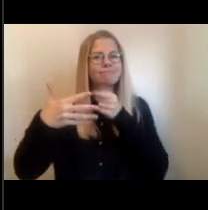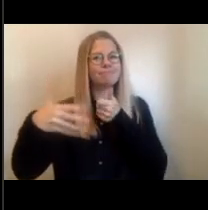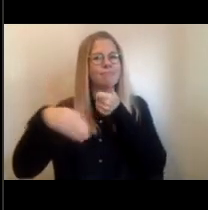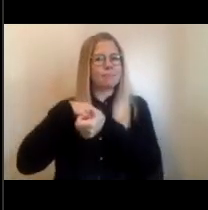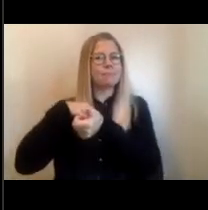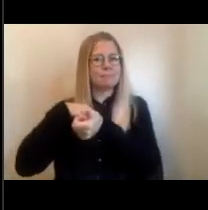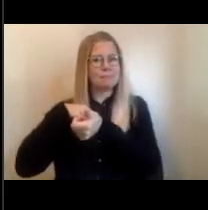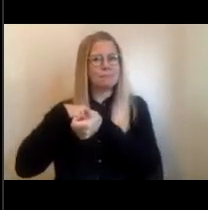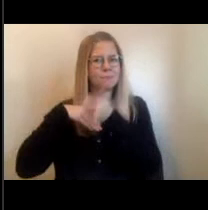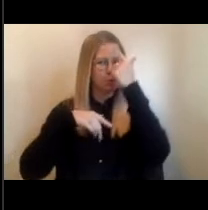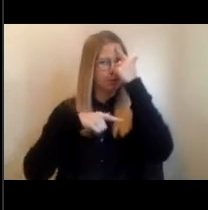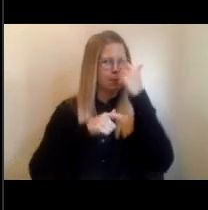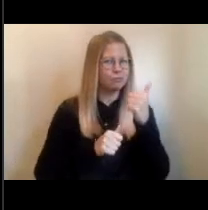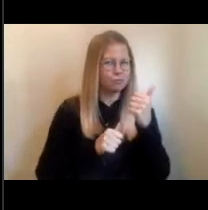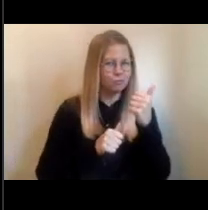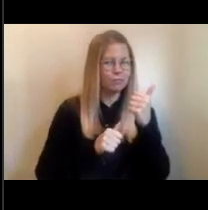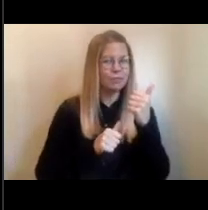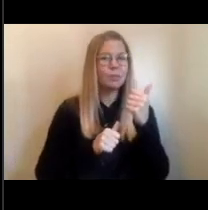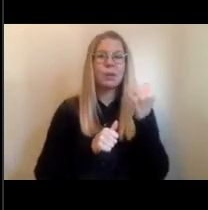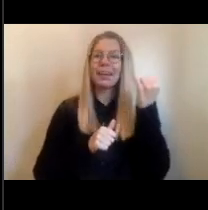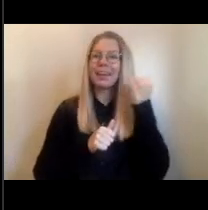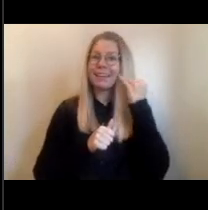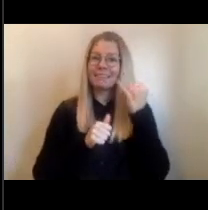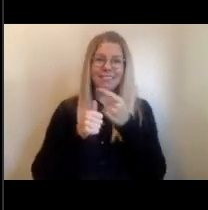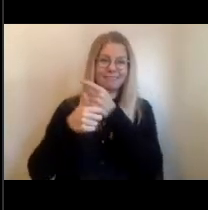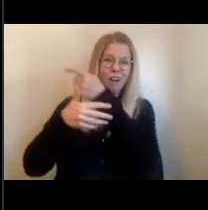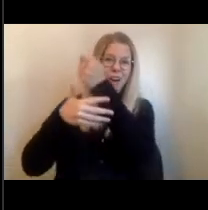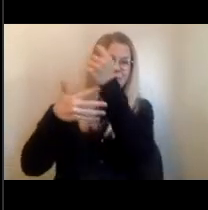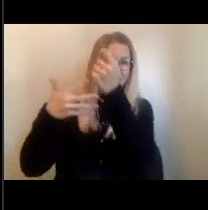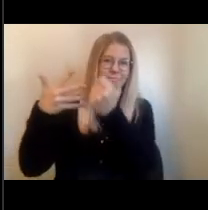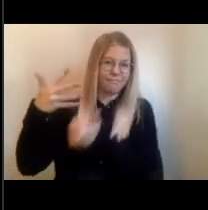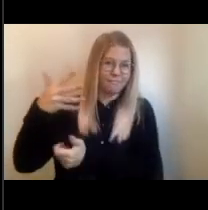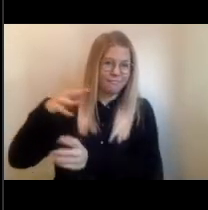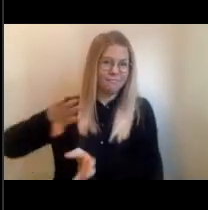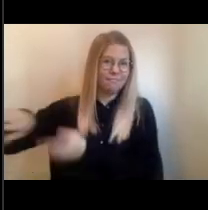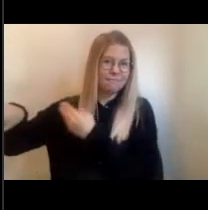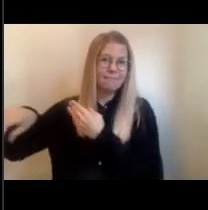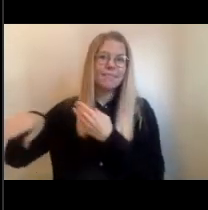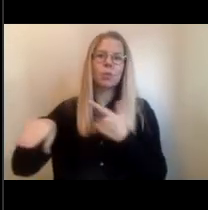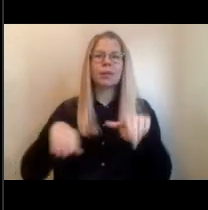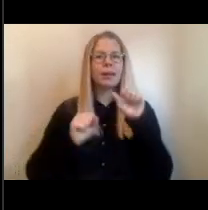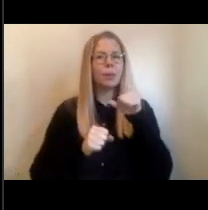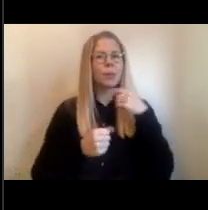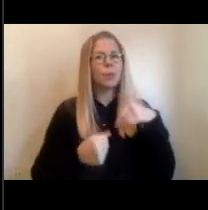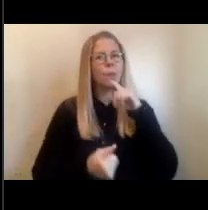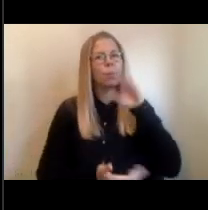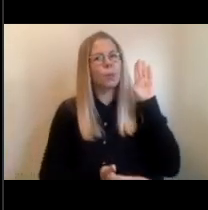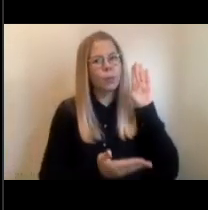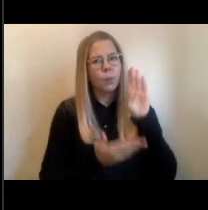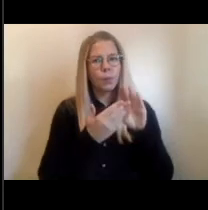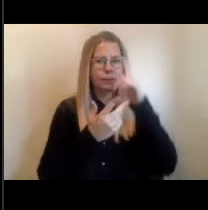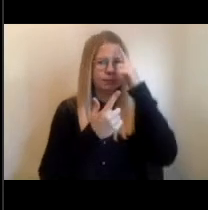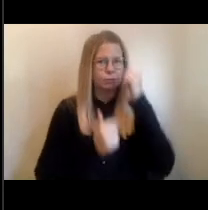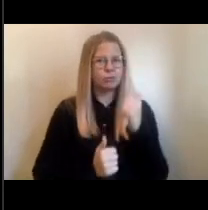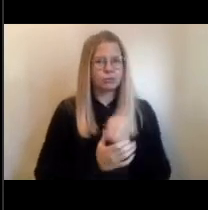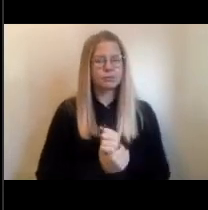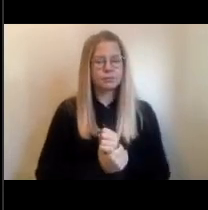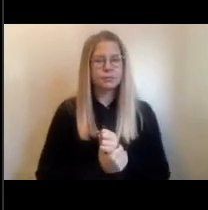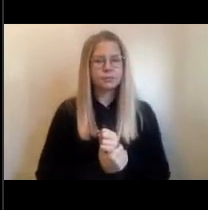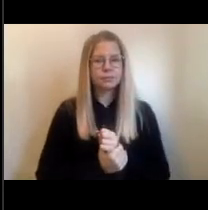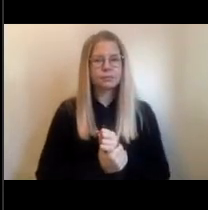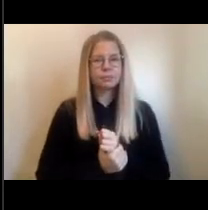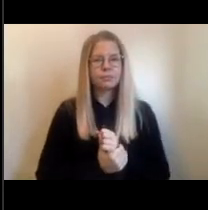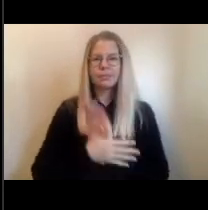potentially 35% of that burden of dementia. And these are all lifestyle things. They're things that are potentially modifiable. So what are they?